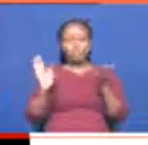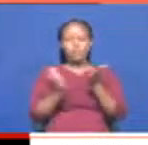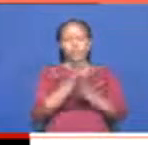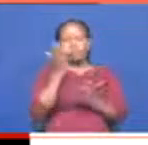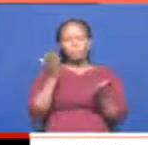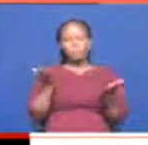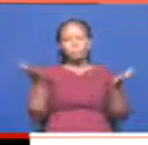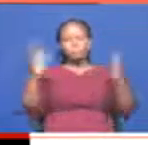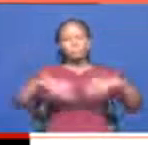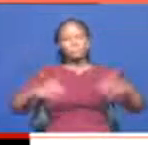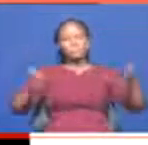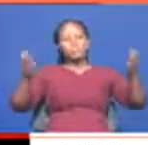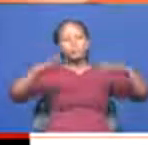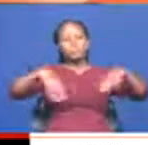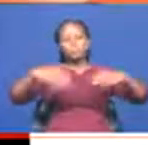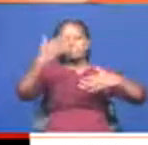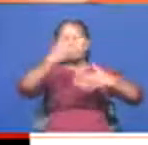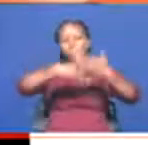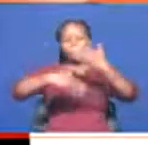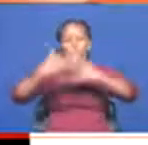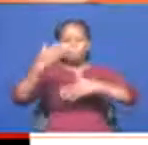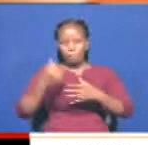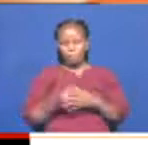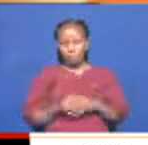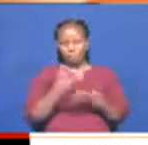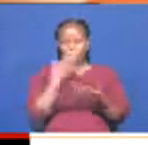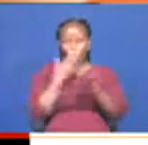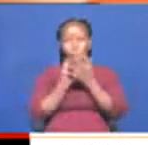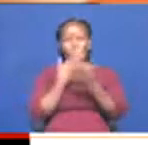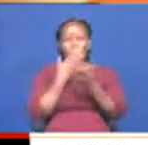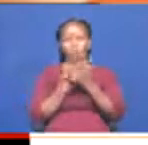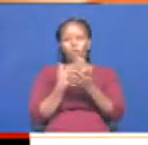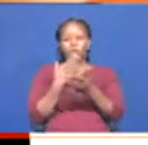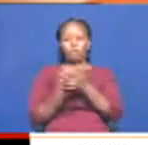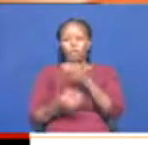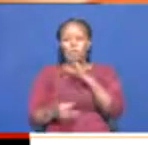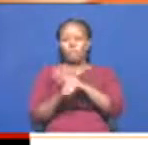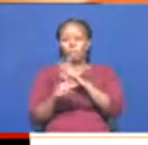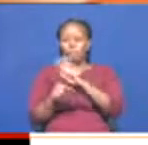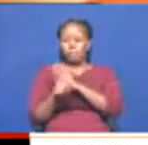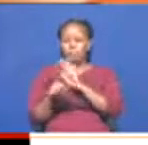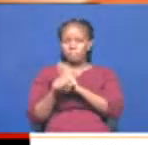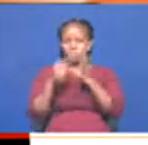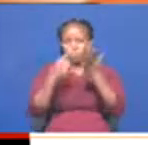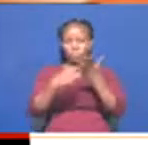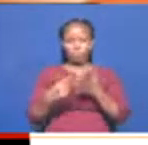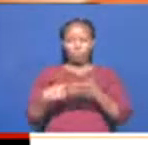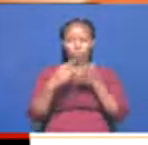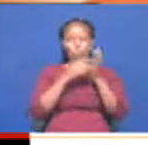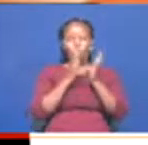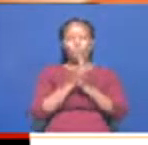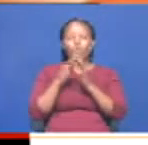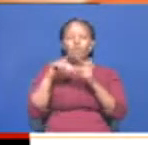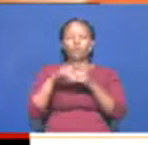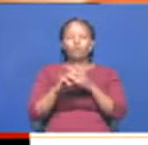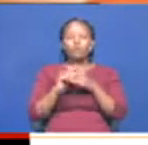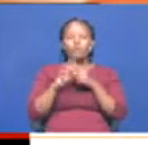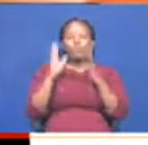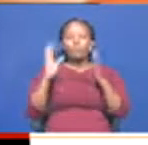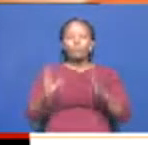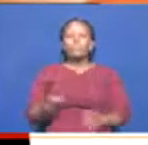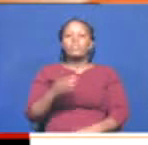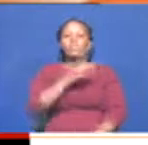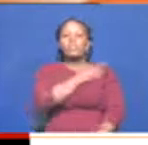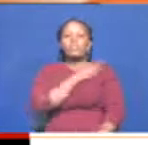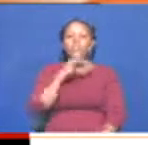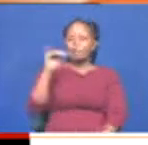building structures. All right, thank you so much. That was Engineer Dr. Johnson Matu, who is a